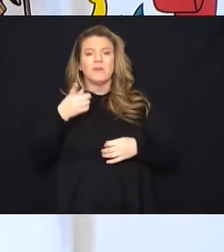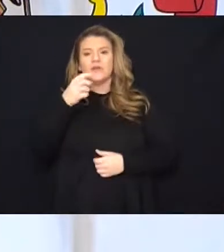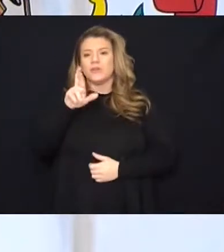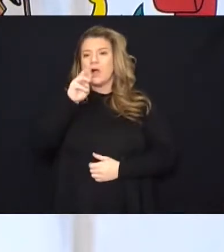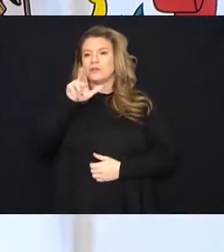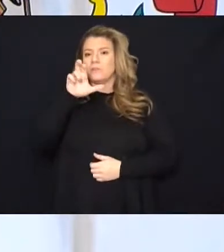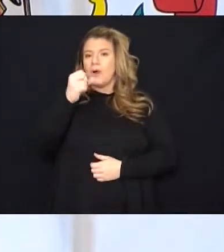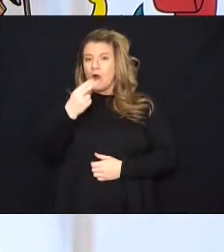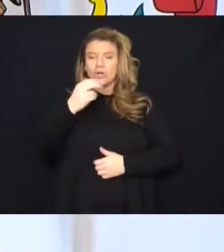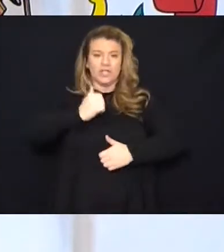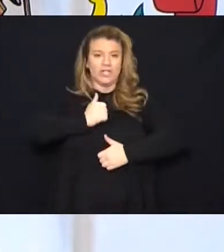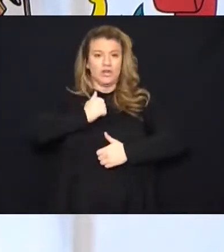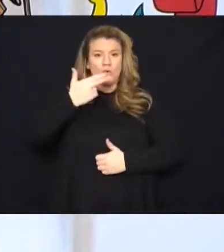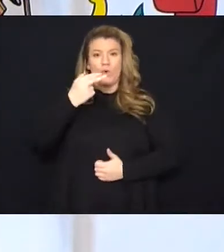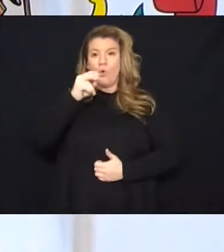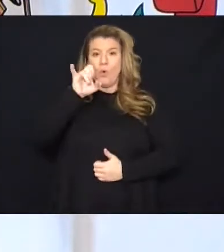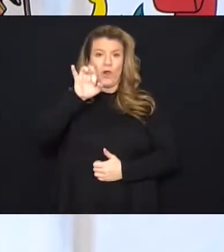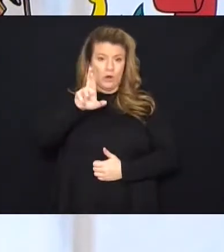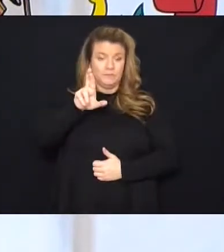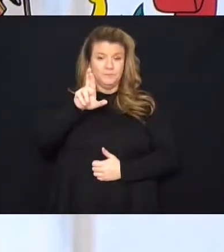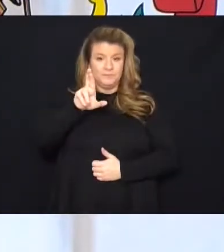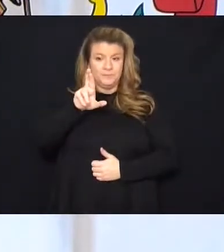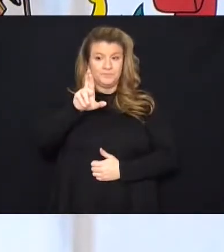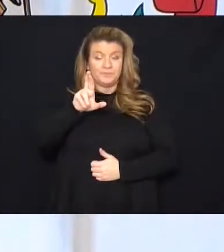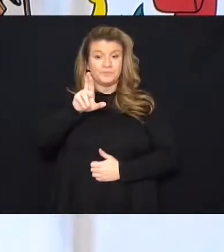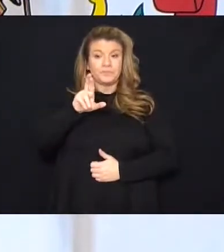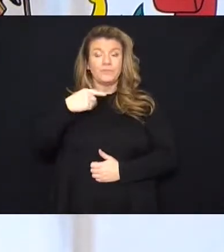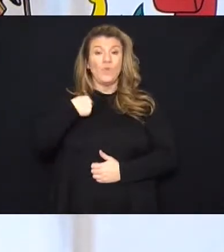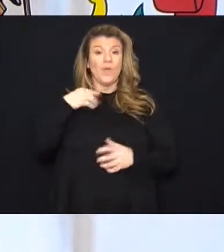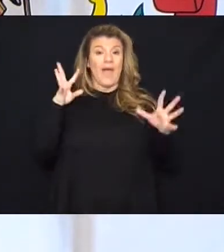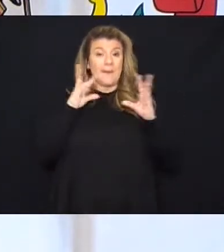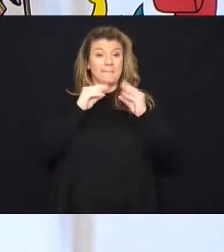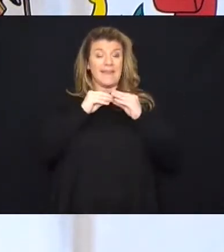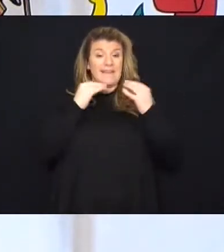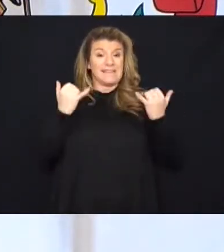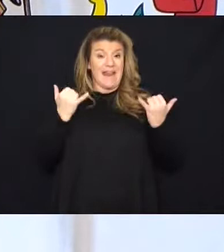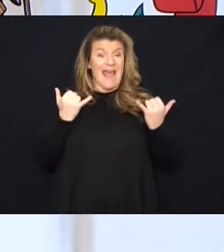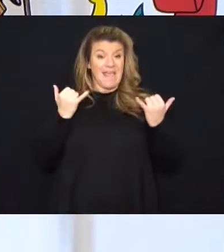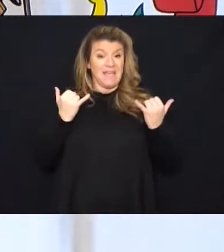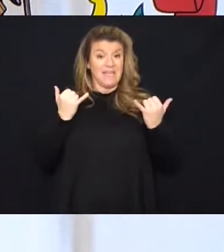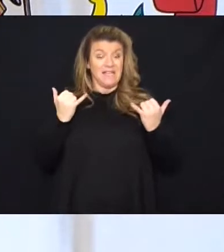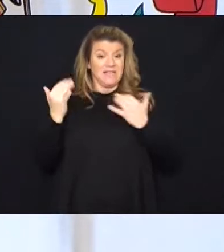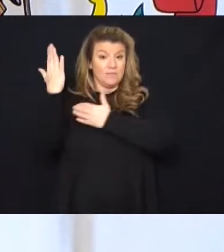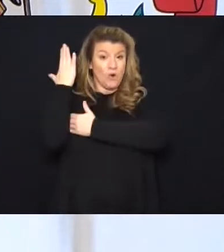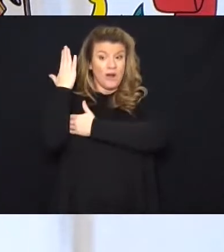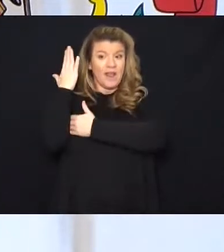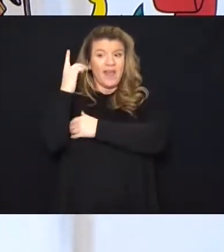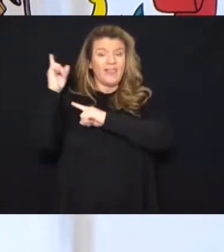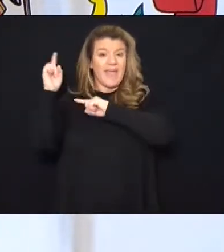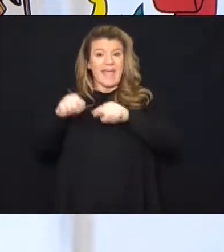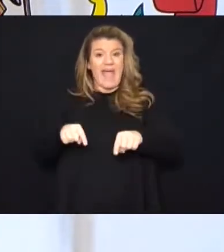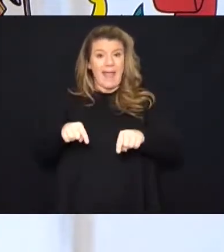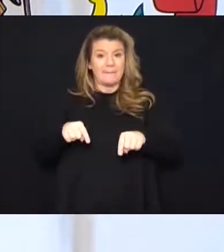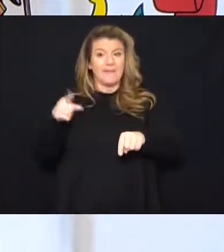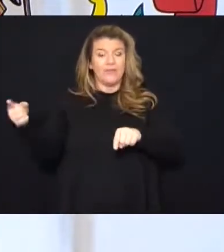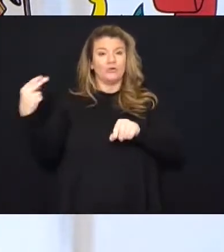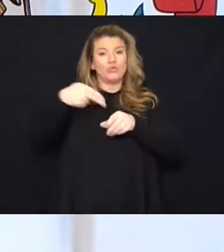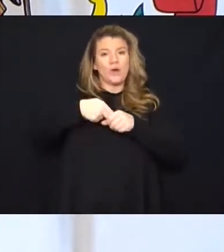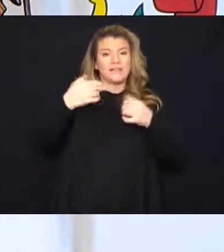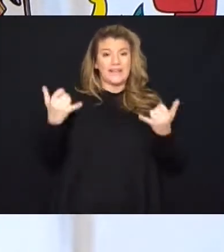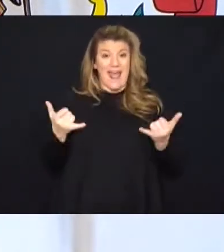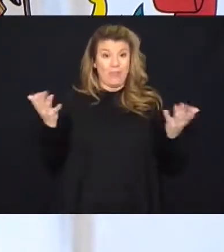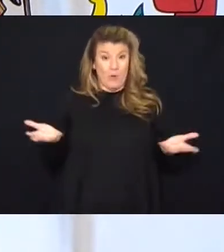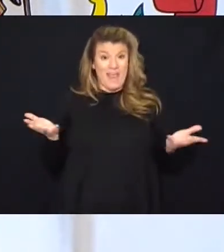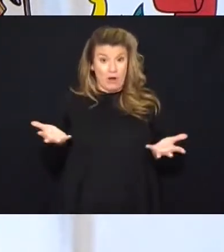Dr. Marsh and General Hoyer and everything. We had a meeting earlier today. They came down, they're joining me today, and they